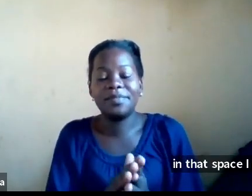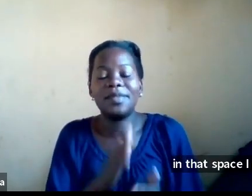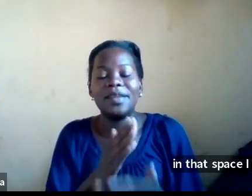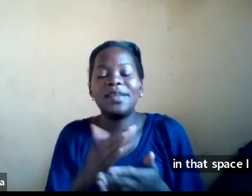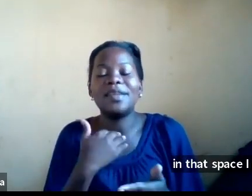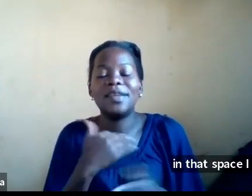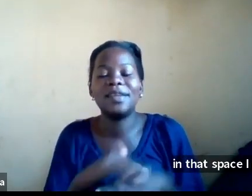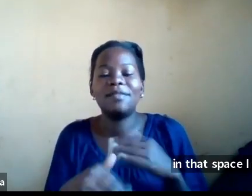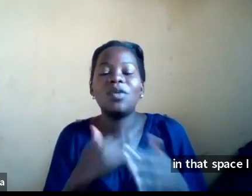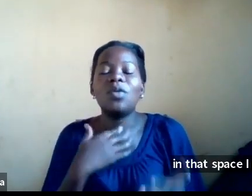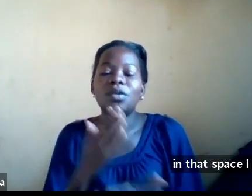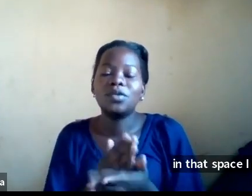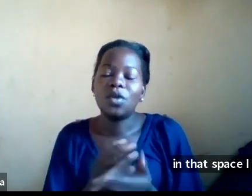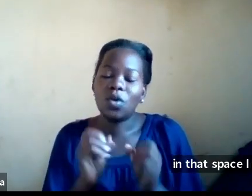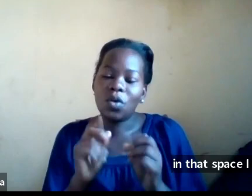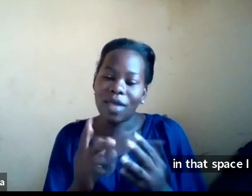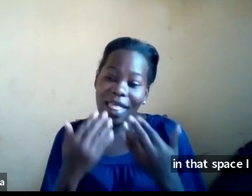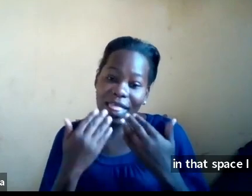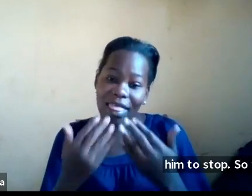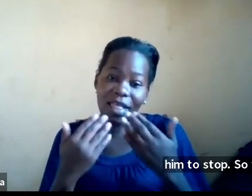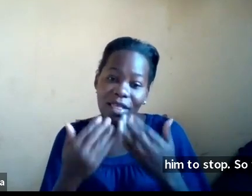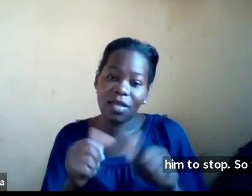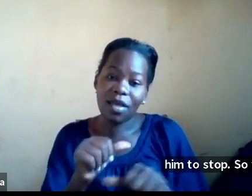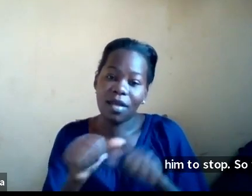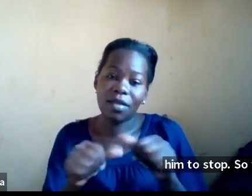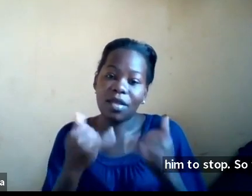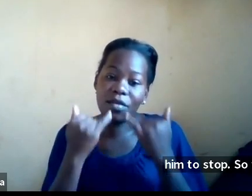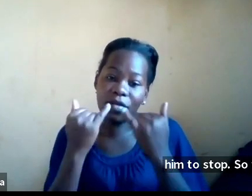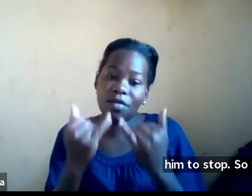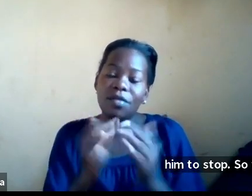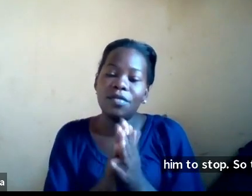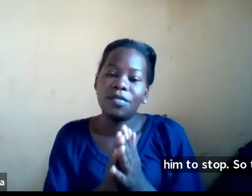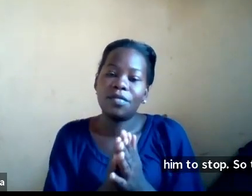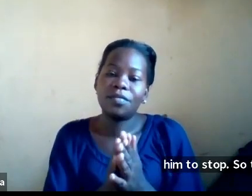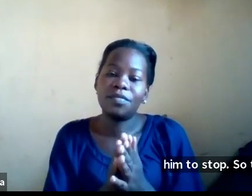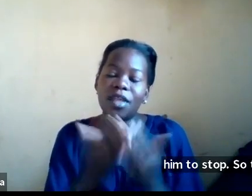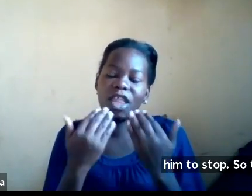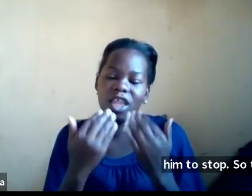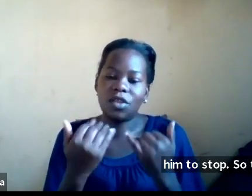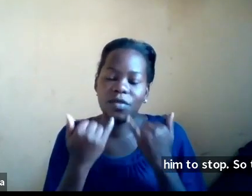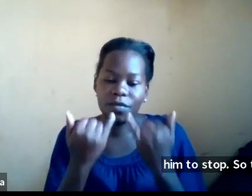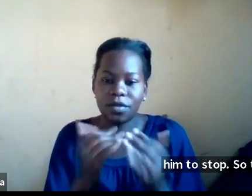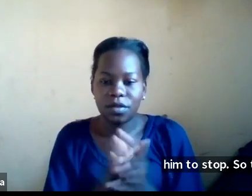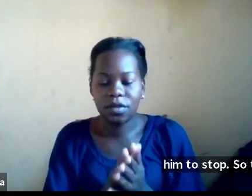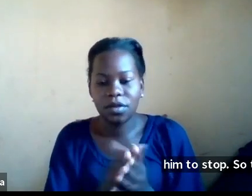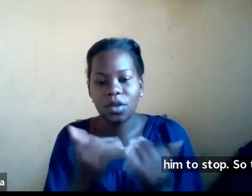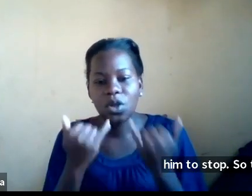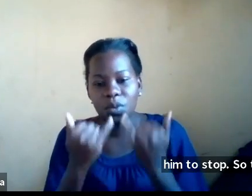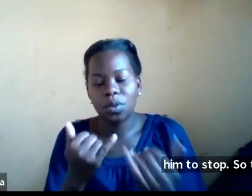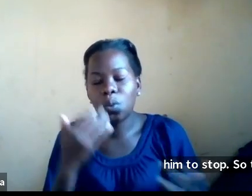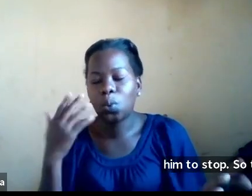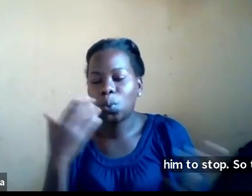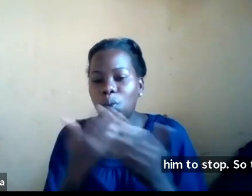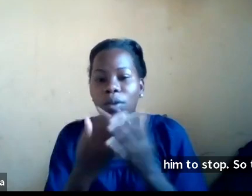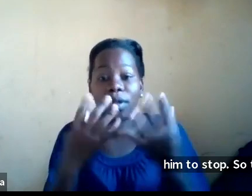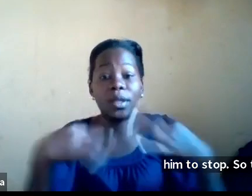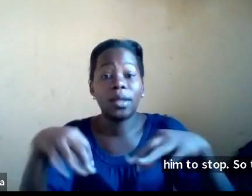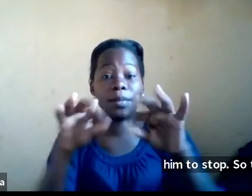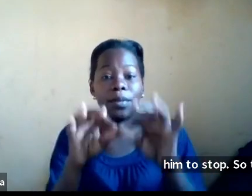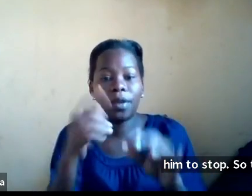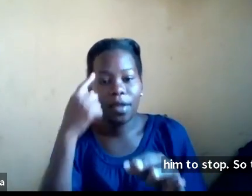you very much to Mugi. The information that you have given out is quite important for